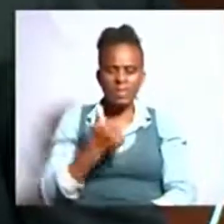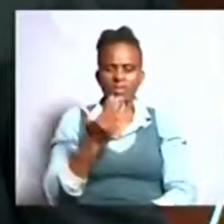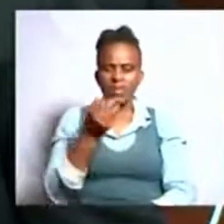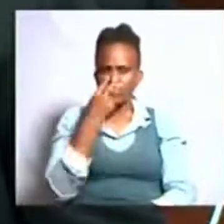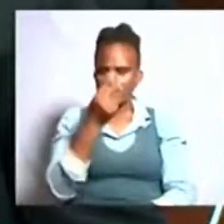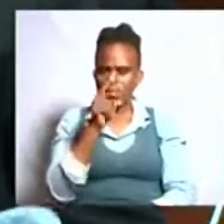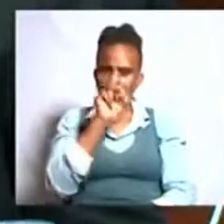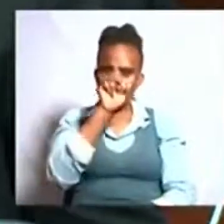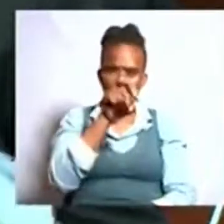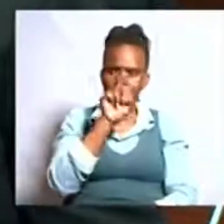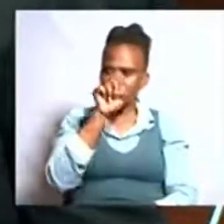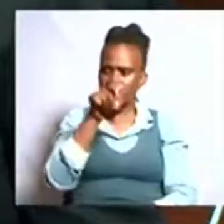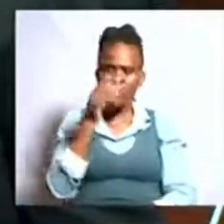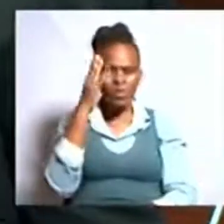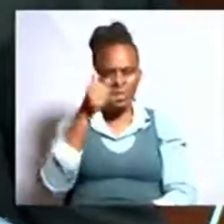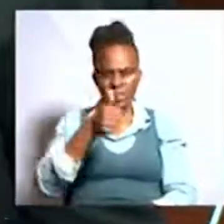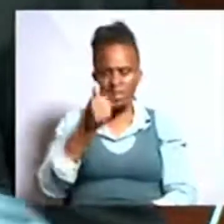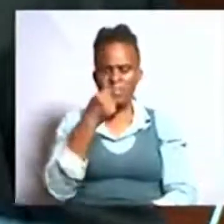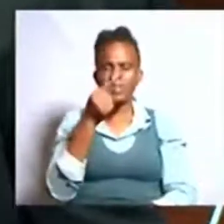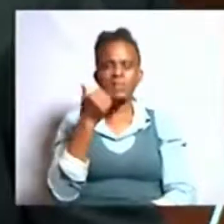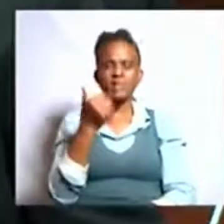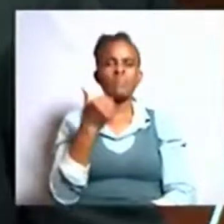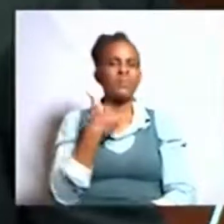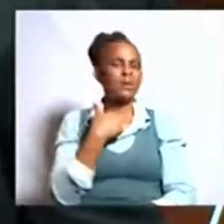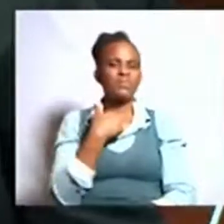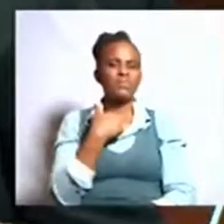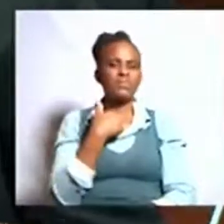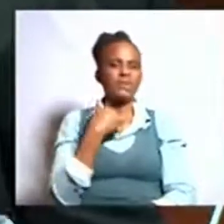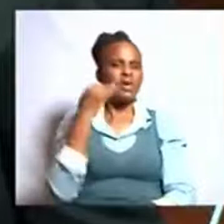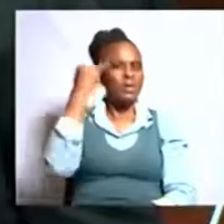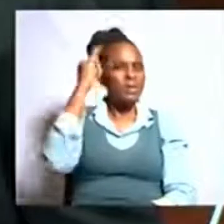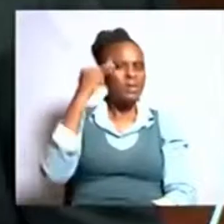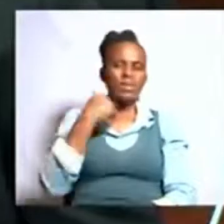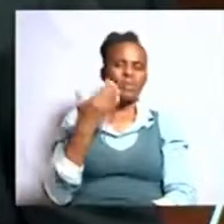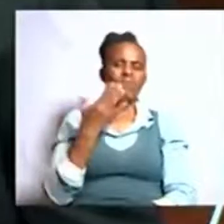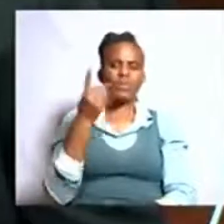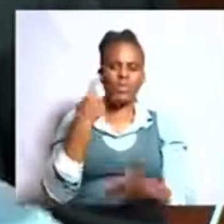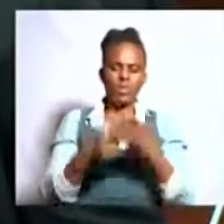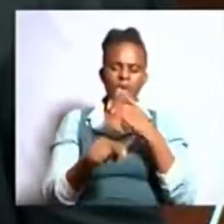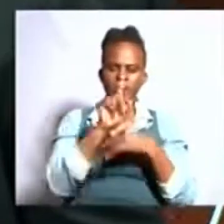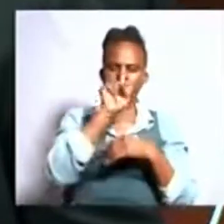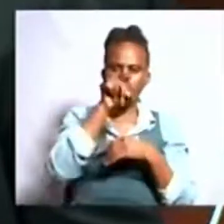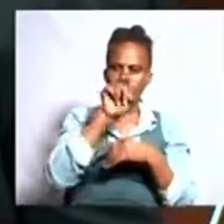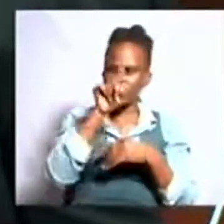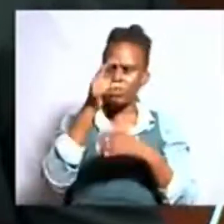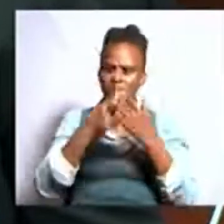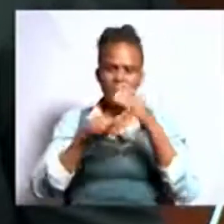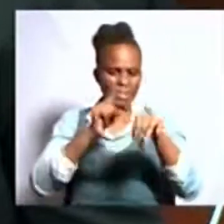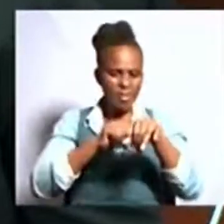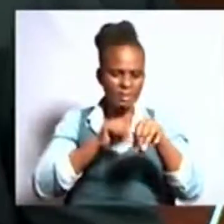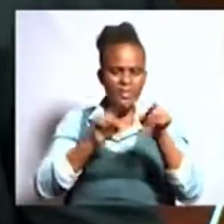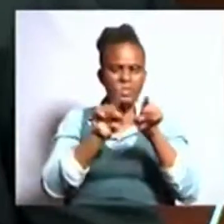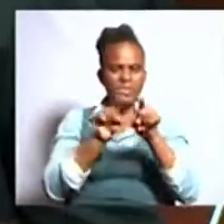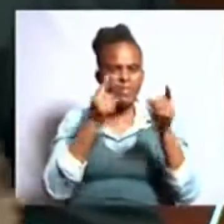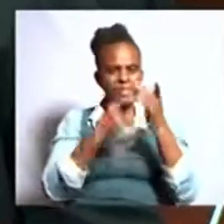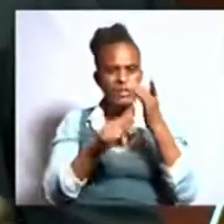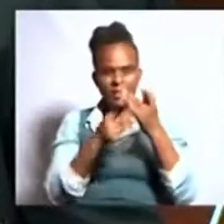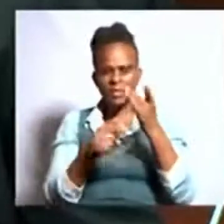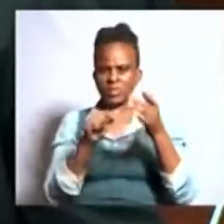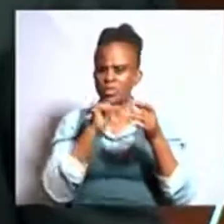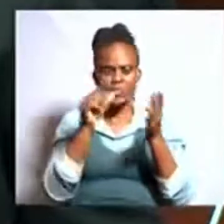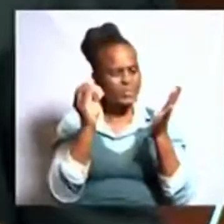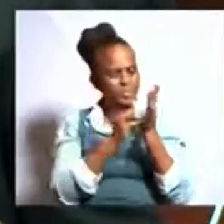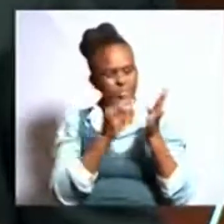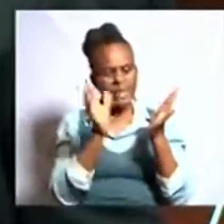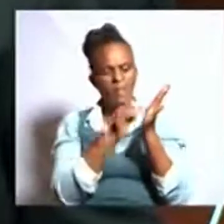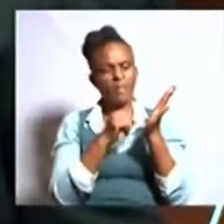the insurance, because that's why they are saying they have no clue of what was supposed to be insured, at what stage were they supposed to insure. They are not on